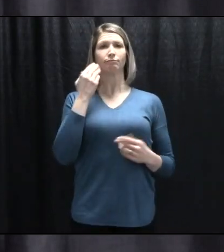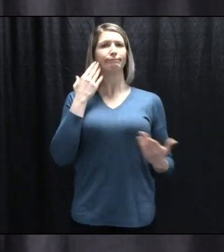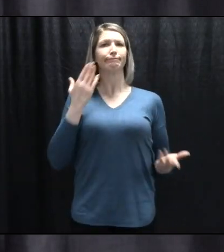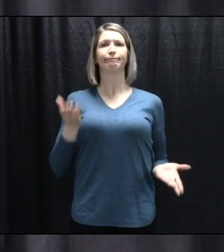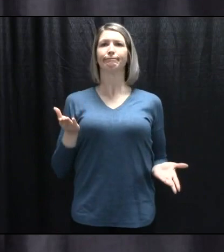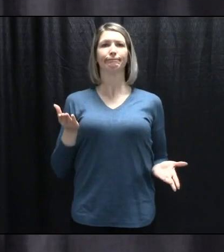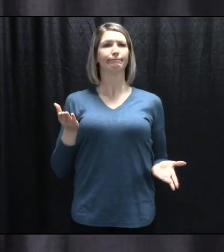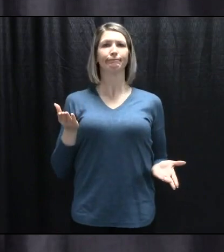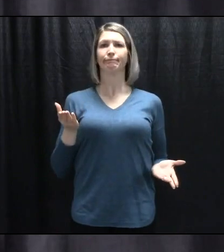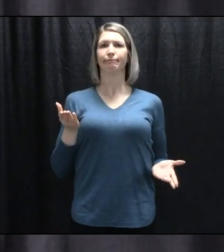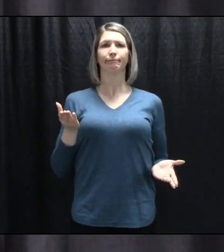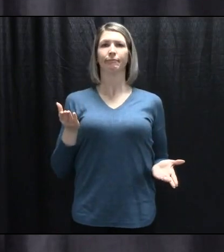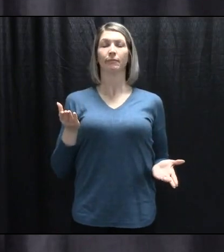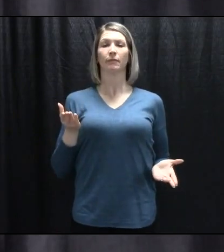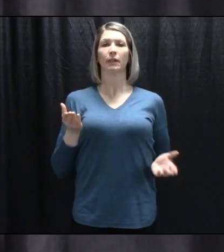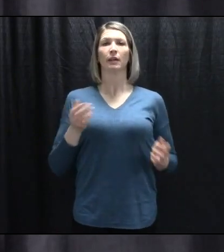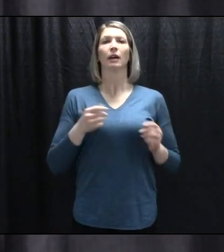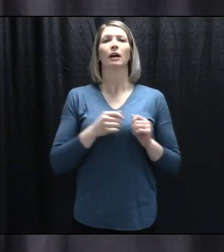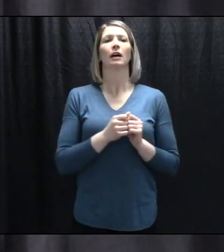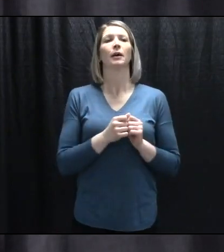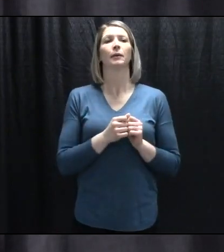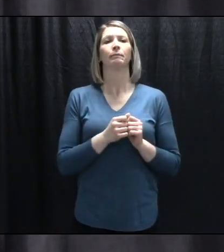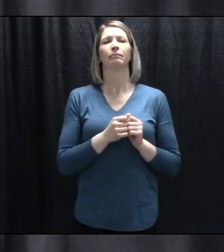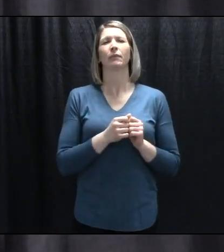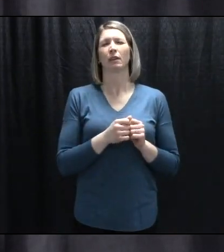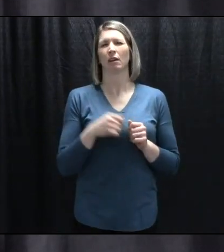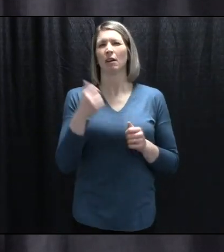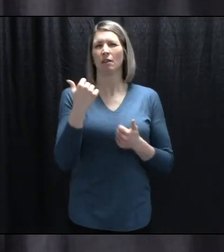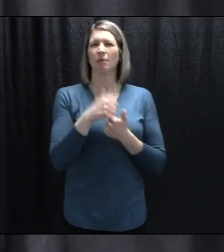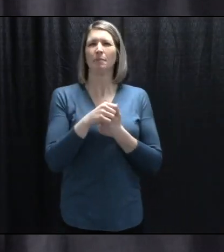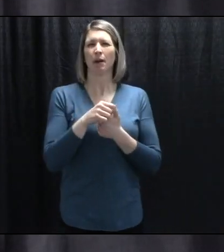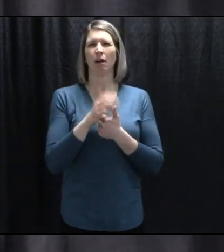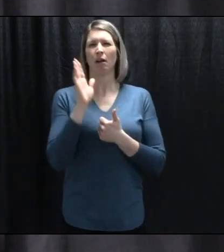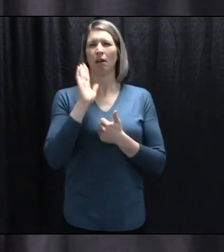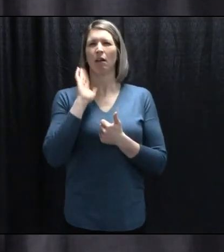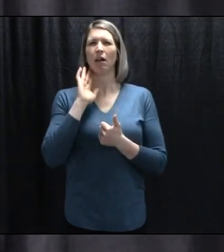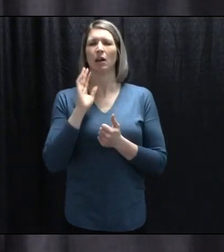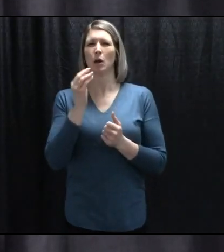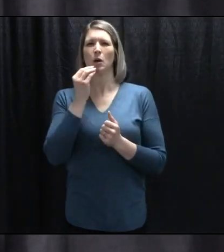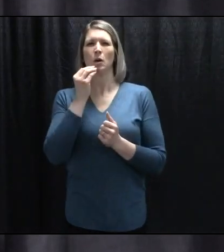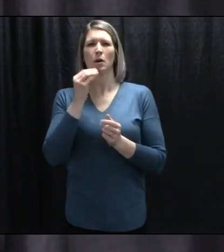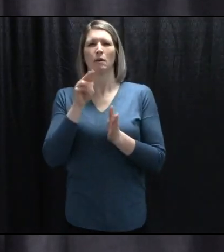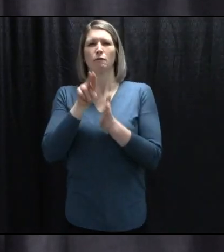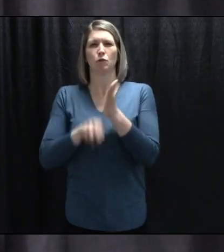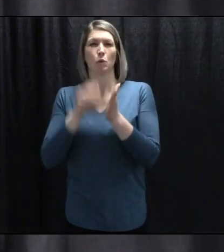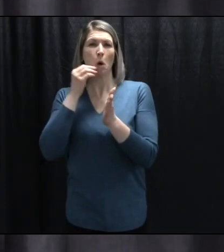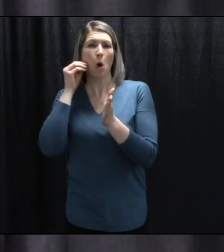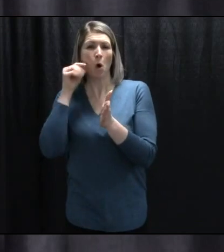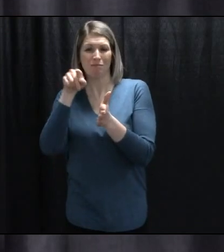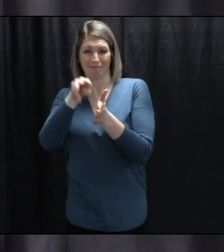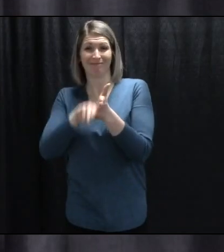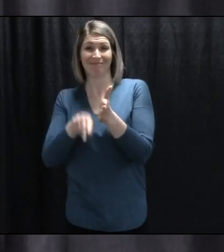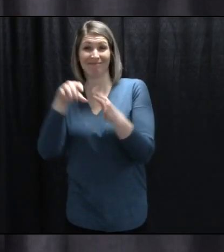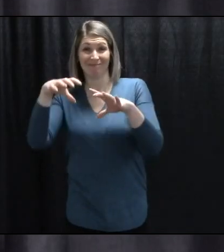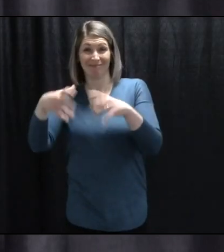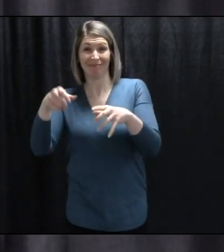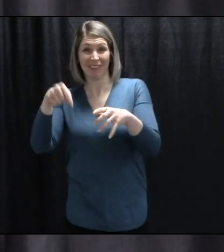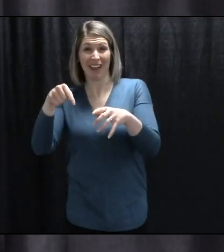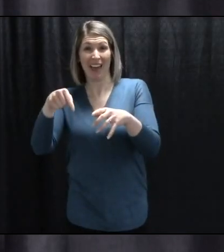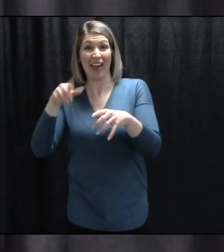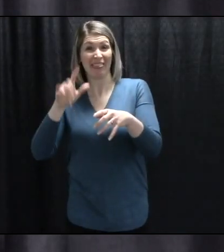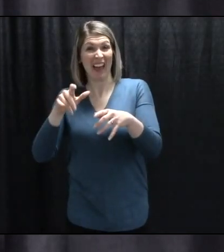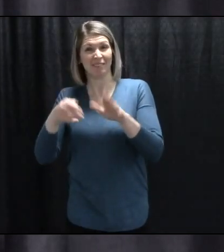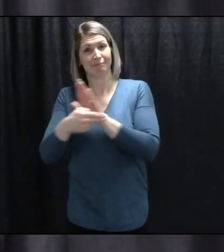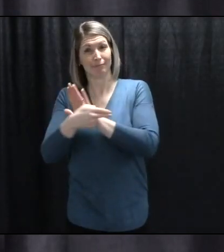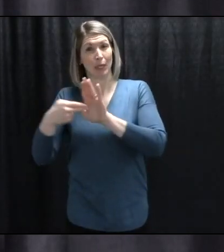But the transmission related to the calls cluster, for example, that technically still qualifies as community transmission because it